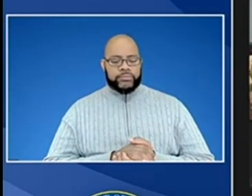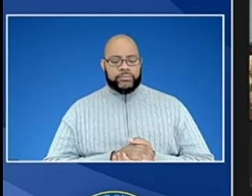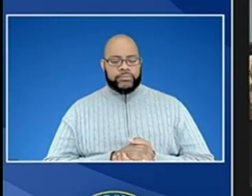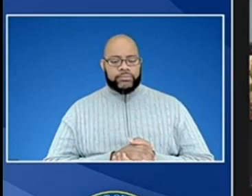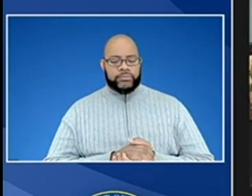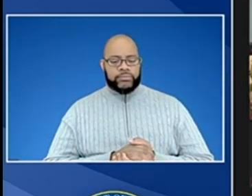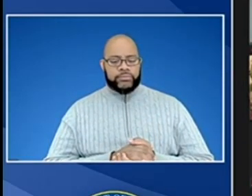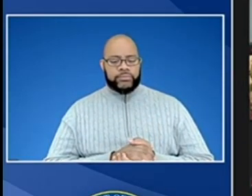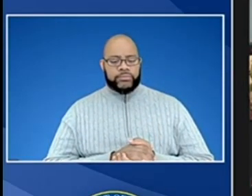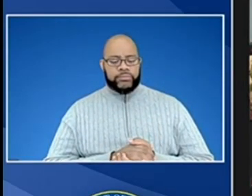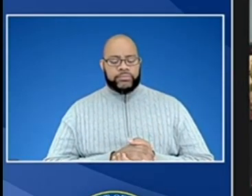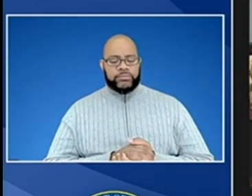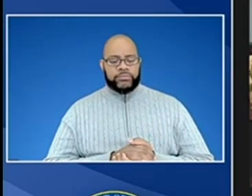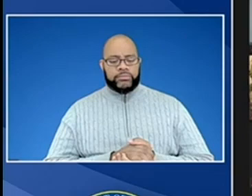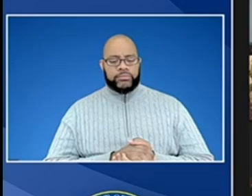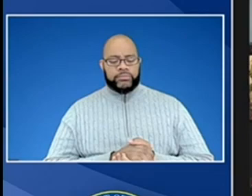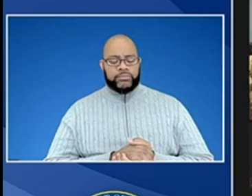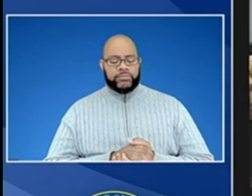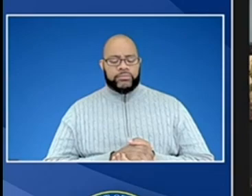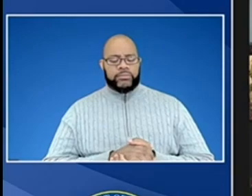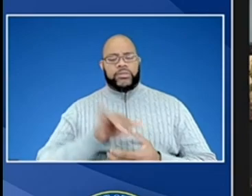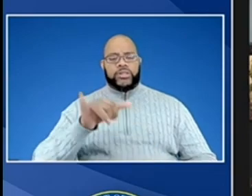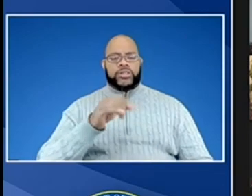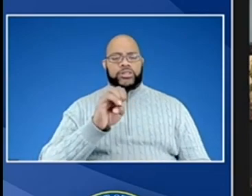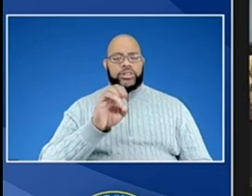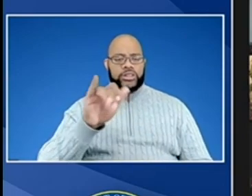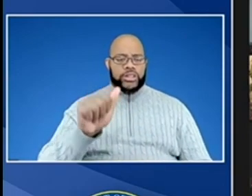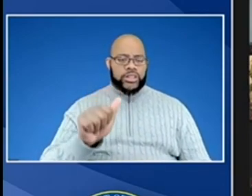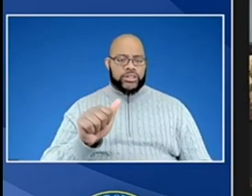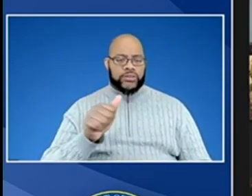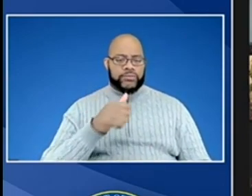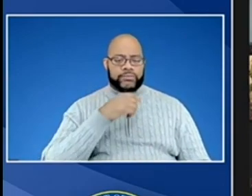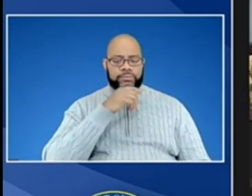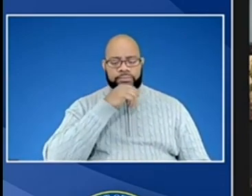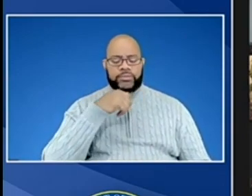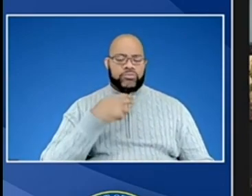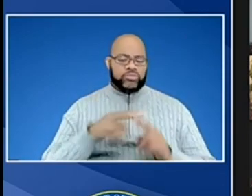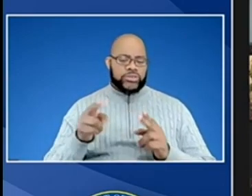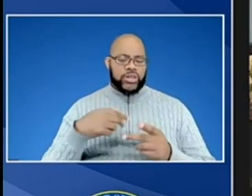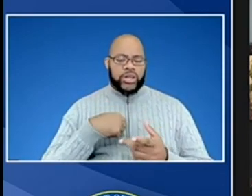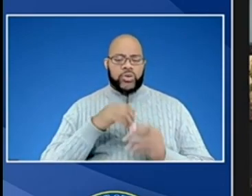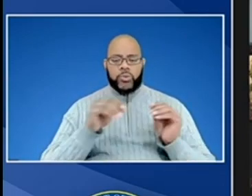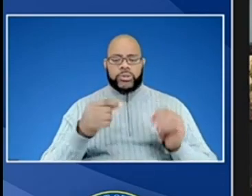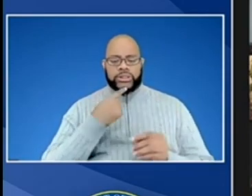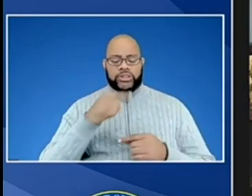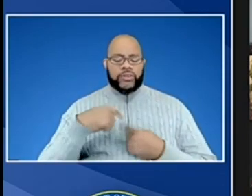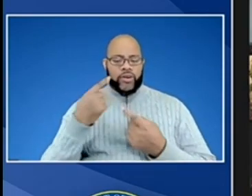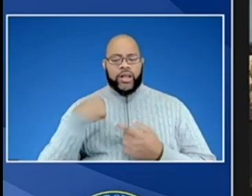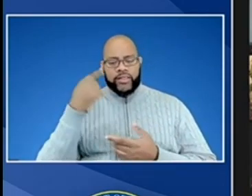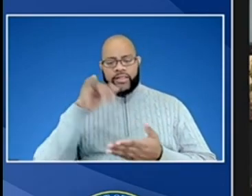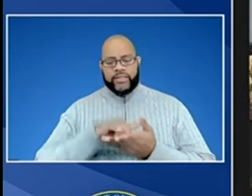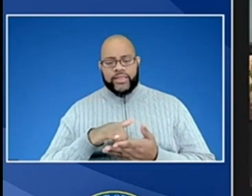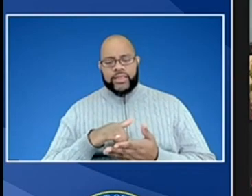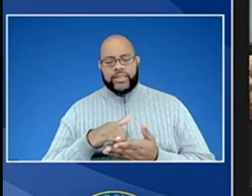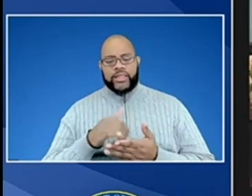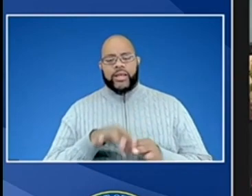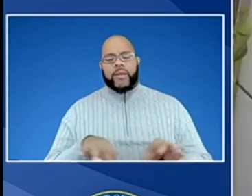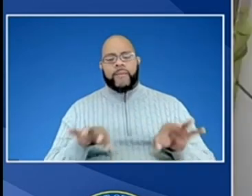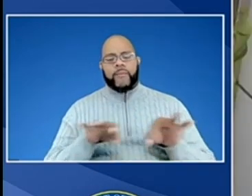Thank you. Jessica? I'll be very brief. Nobody has said so far. I think that there would be